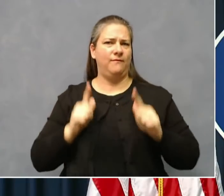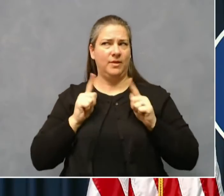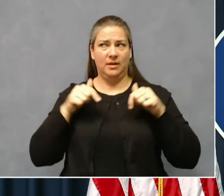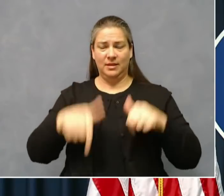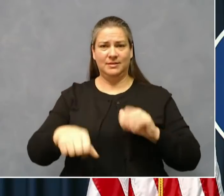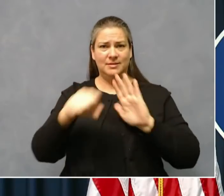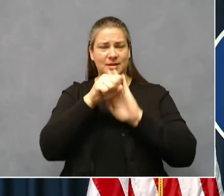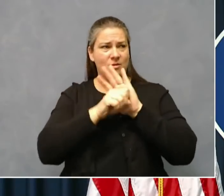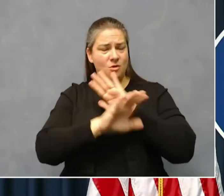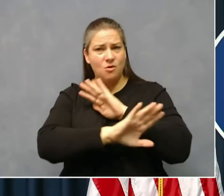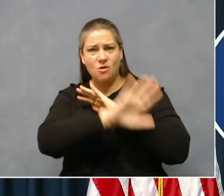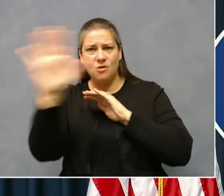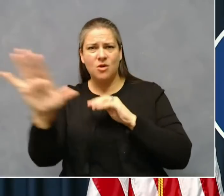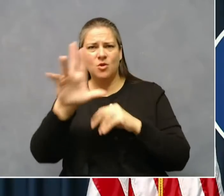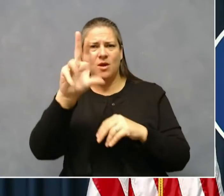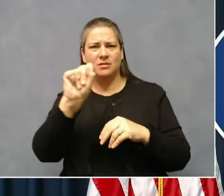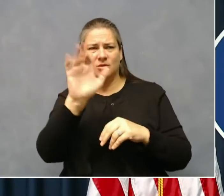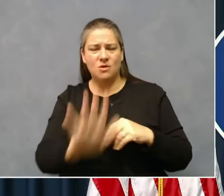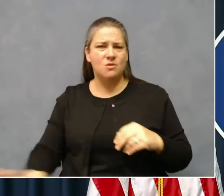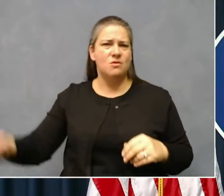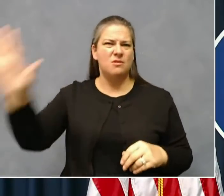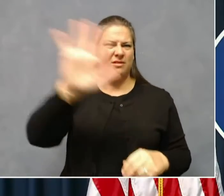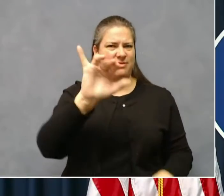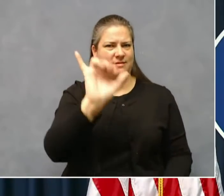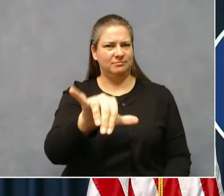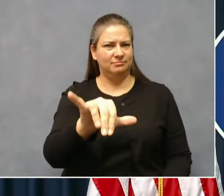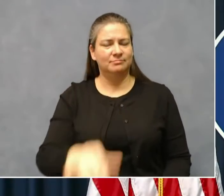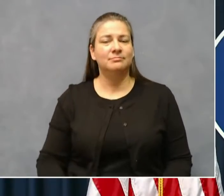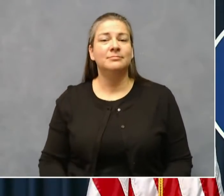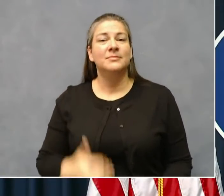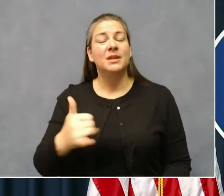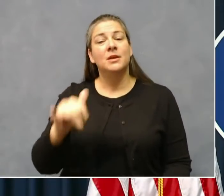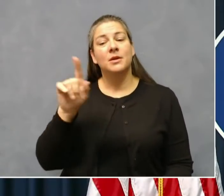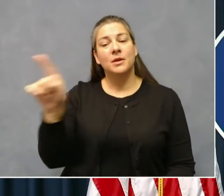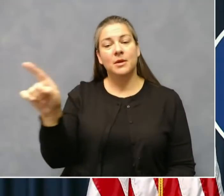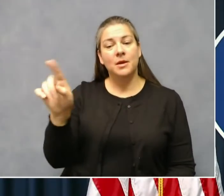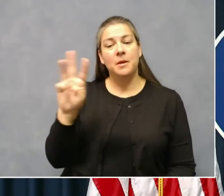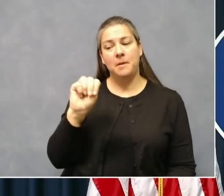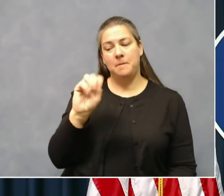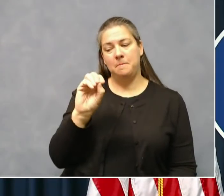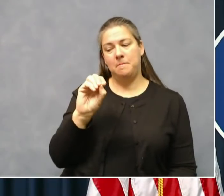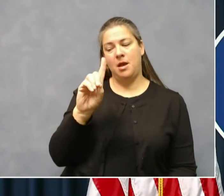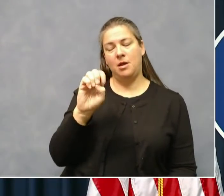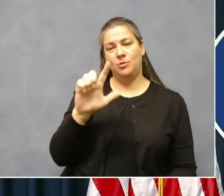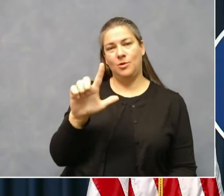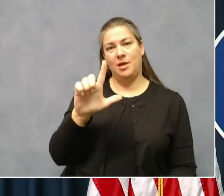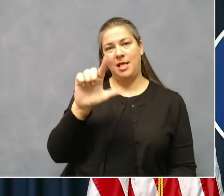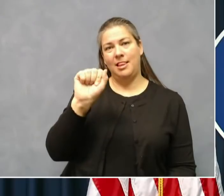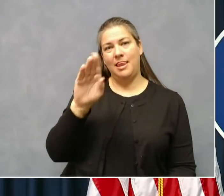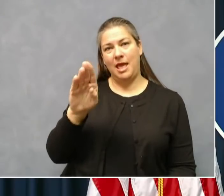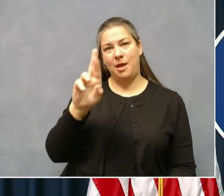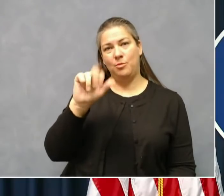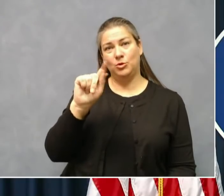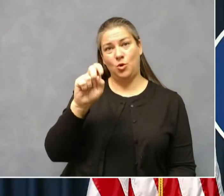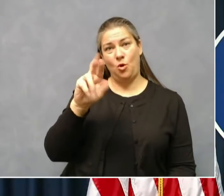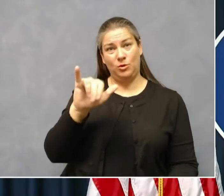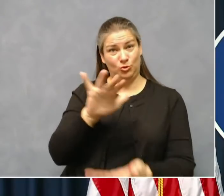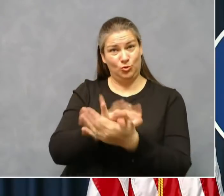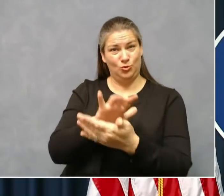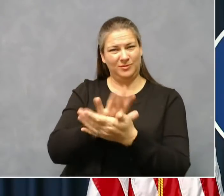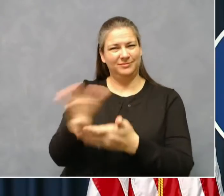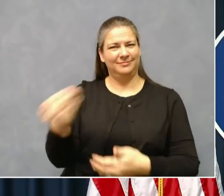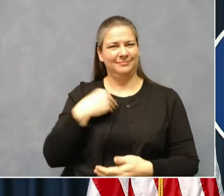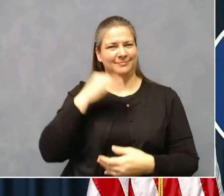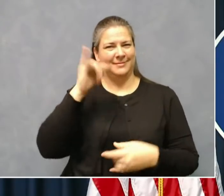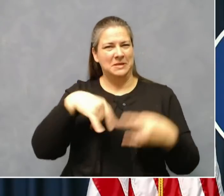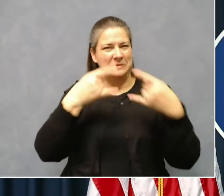this country. Today, I want to thank the Model Laboratory Schools for providing this mask. We appreciate everything that they